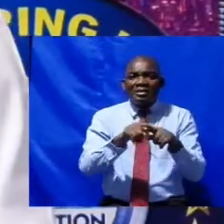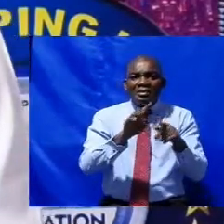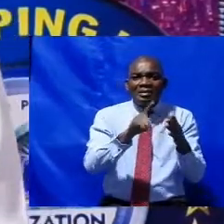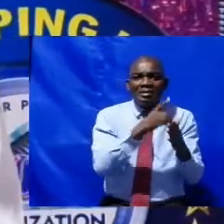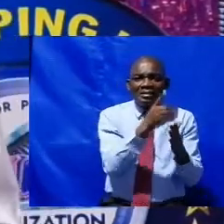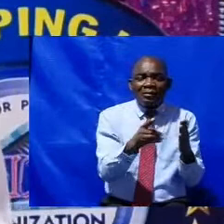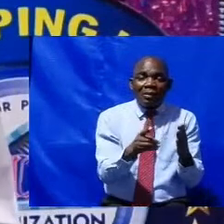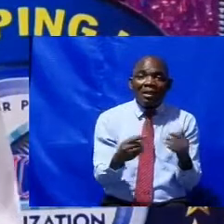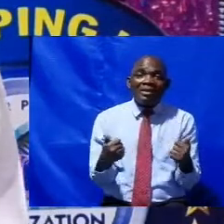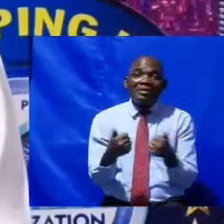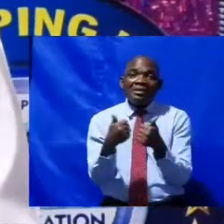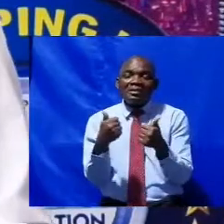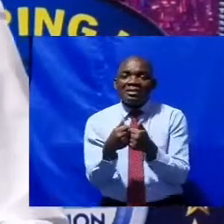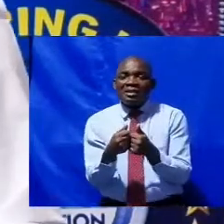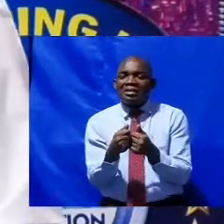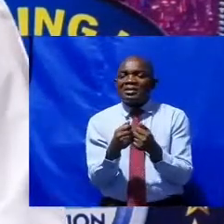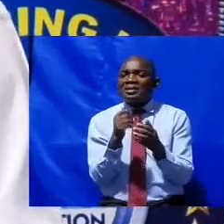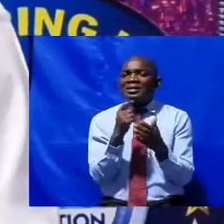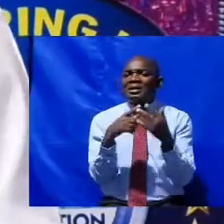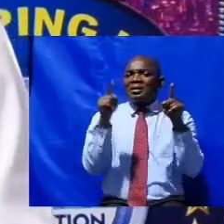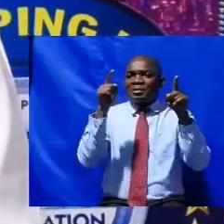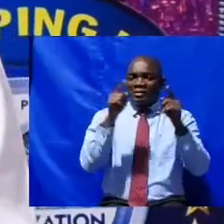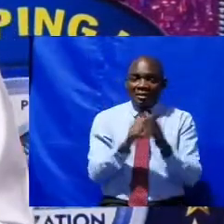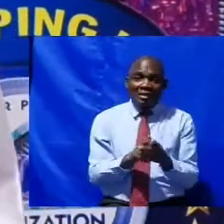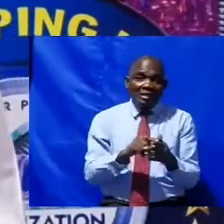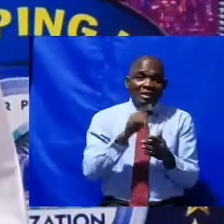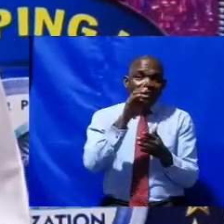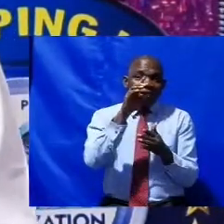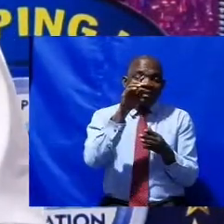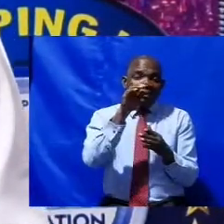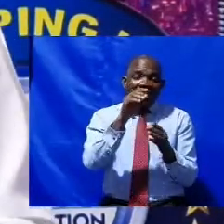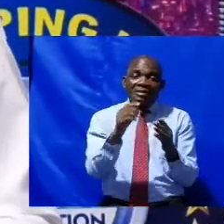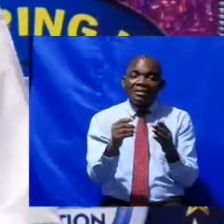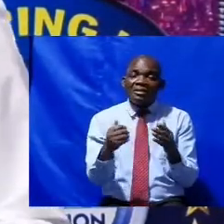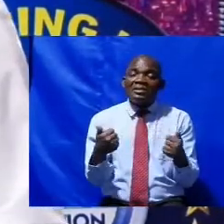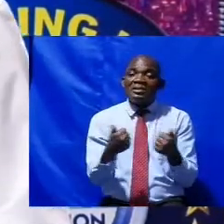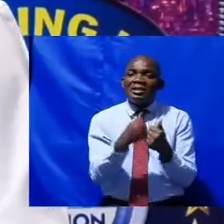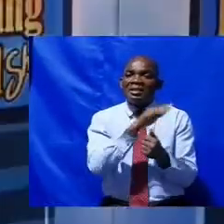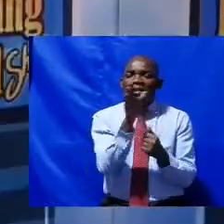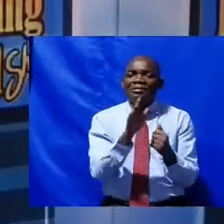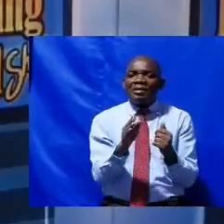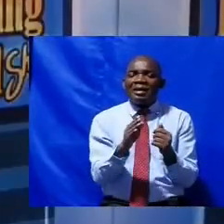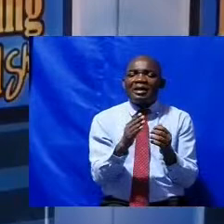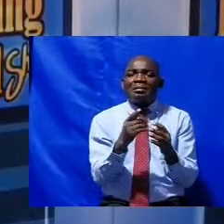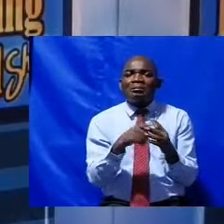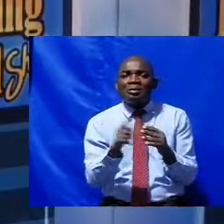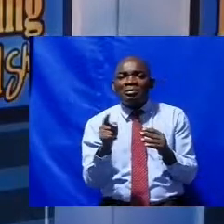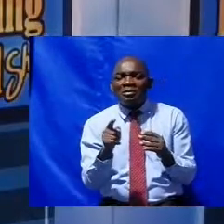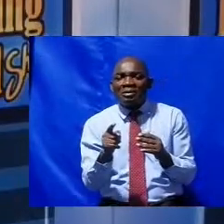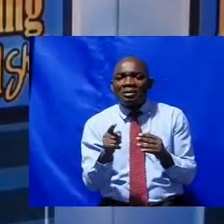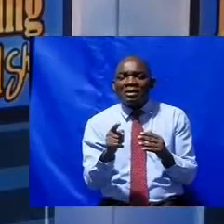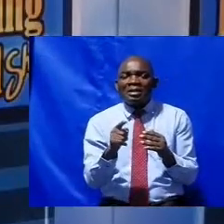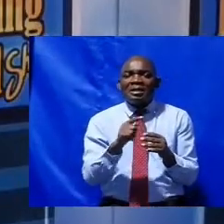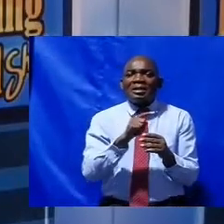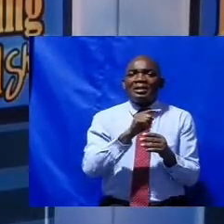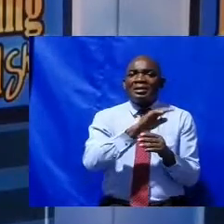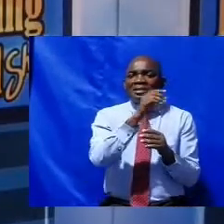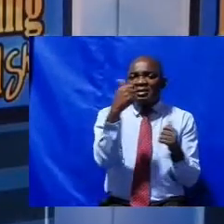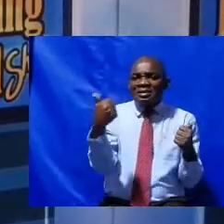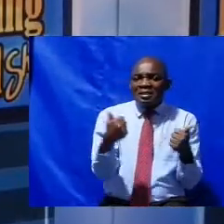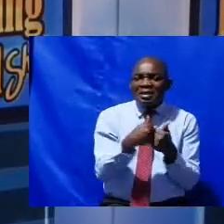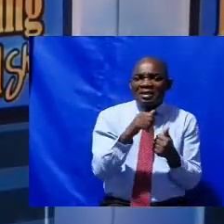differentiate. Challenges are inevitable. Challenges don't escape race. Challenges don't escape